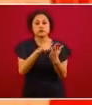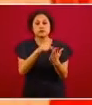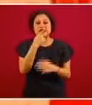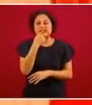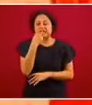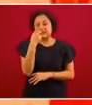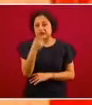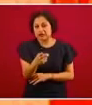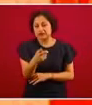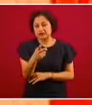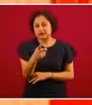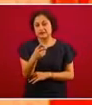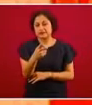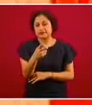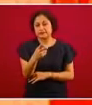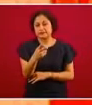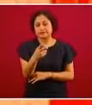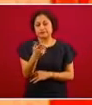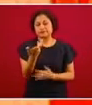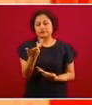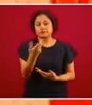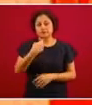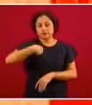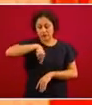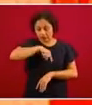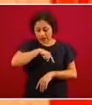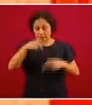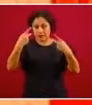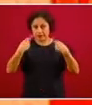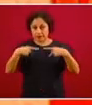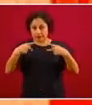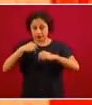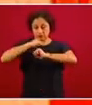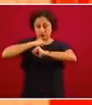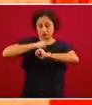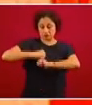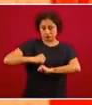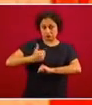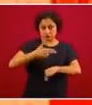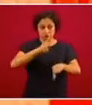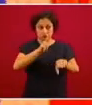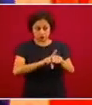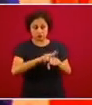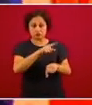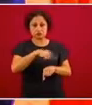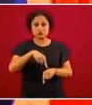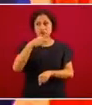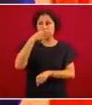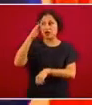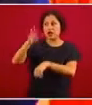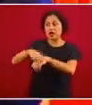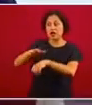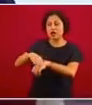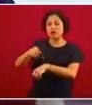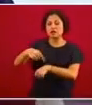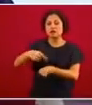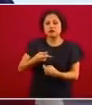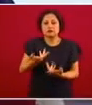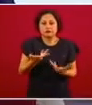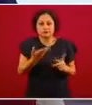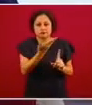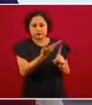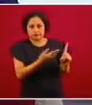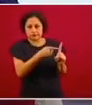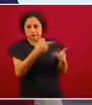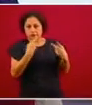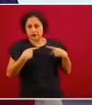these cases is that we establish a dictamination process by a medical committee. So